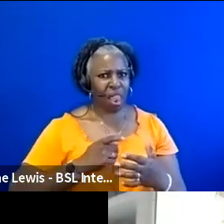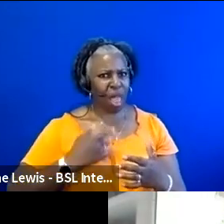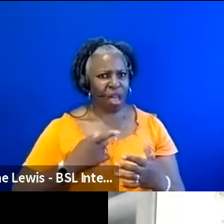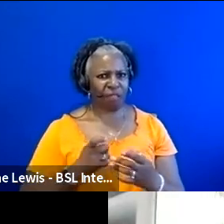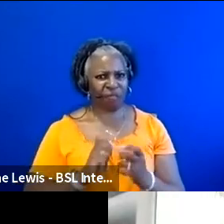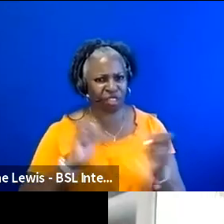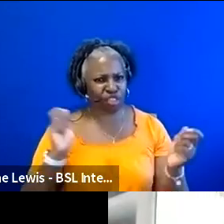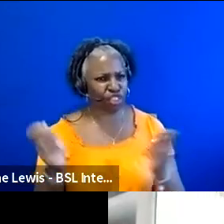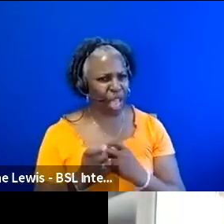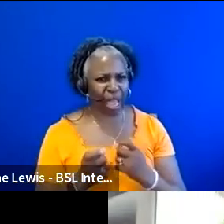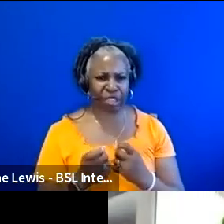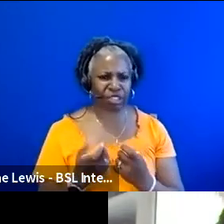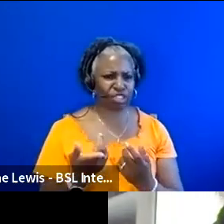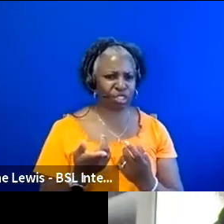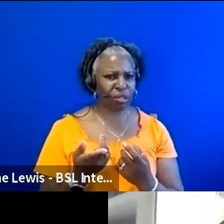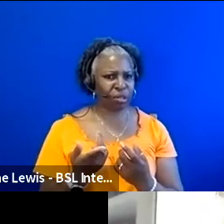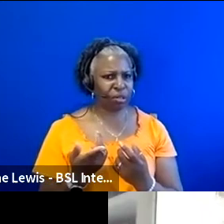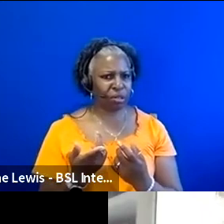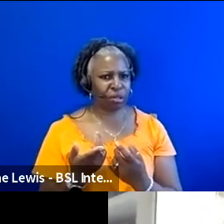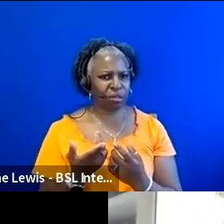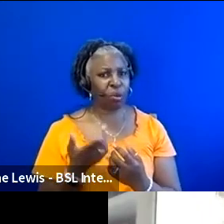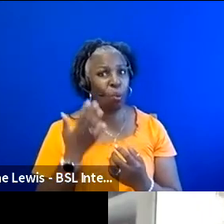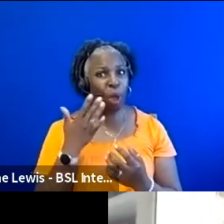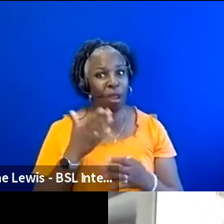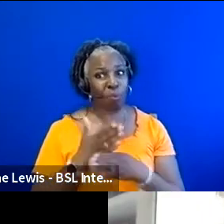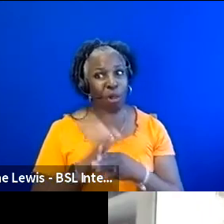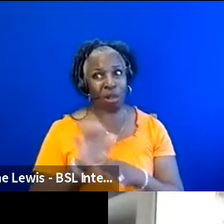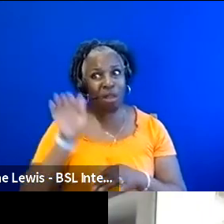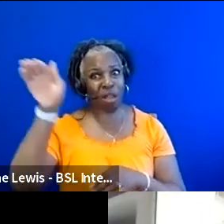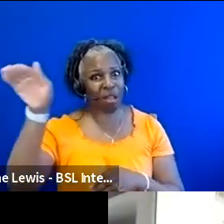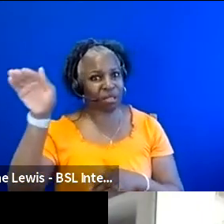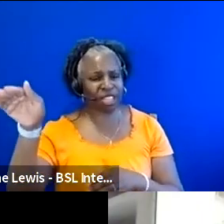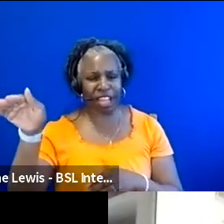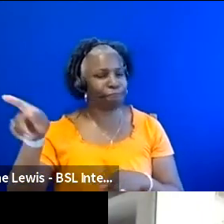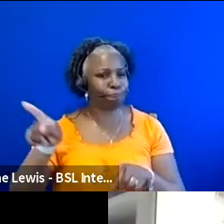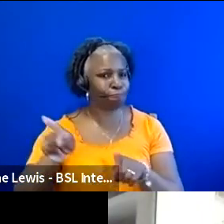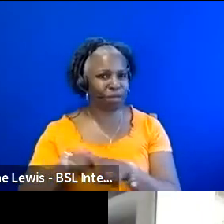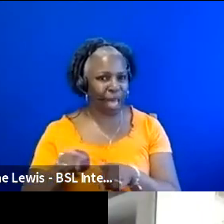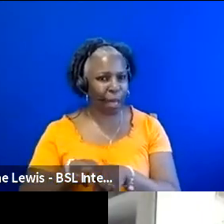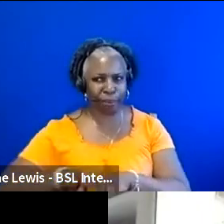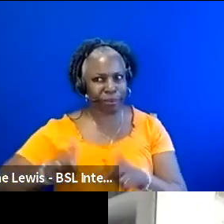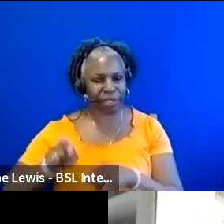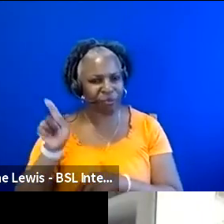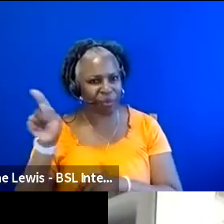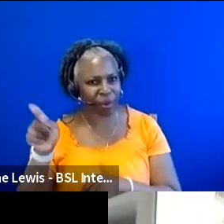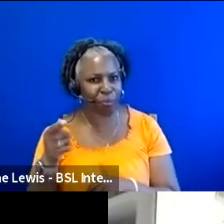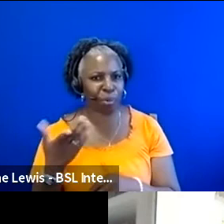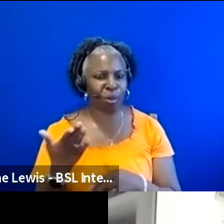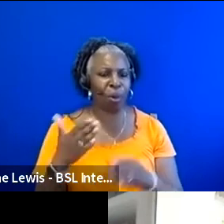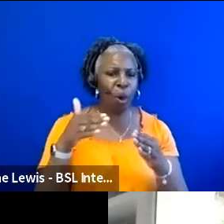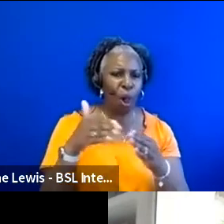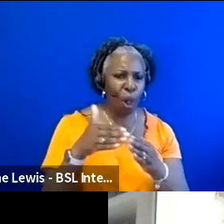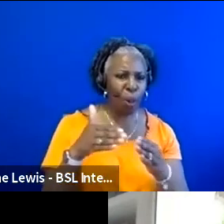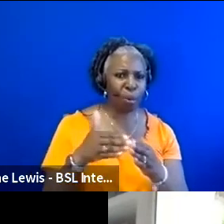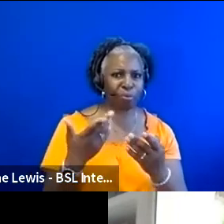so intertwined, which is not something I feel when I'm outside of Morocco. Let's say just whenever now, I mean, with the pandemic, I'm